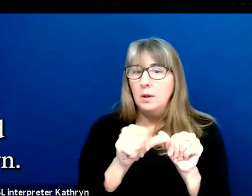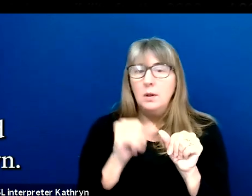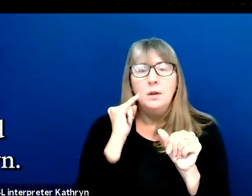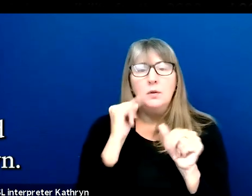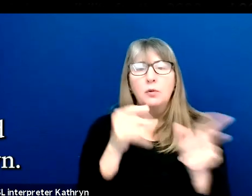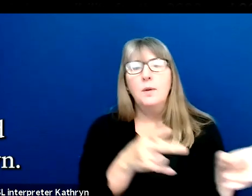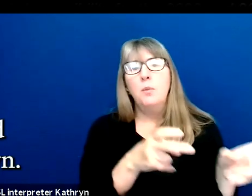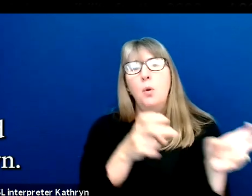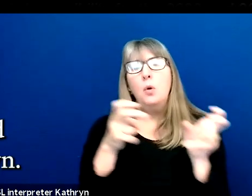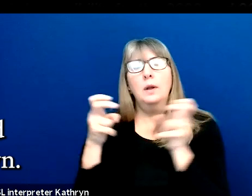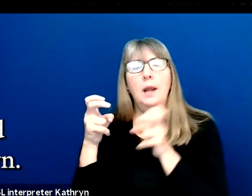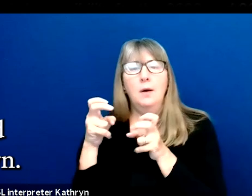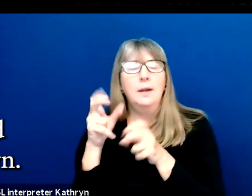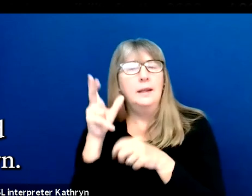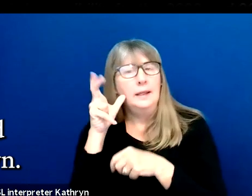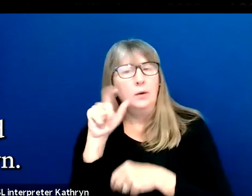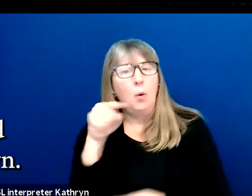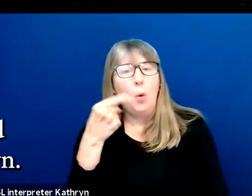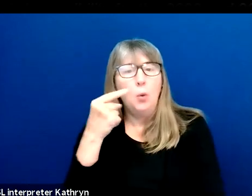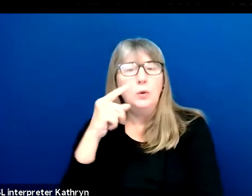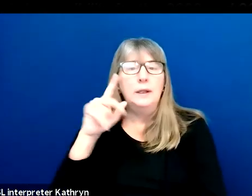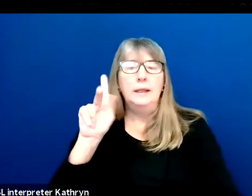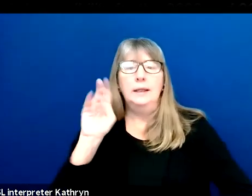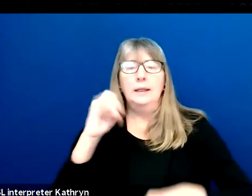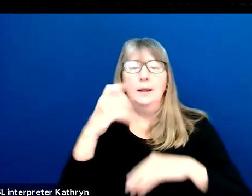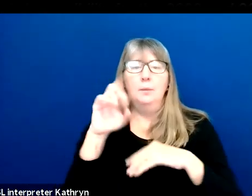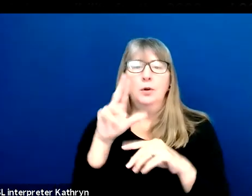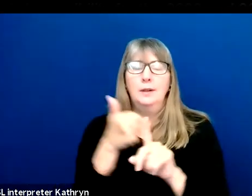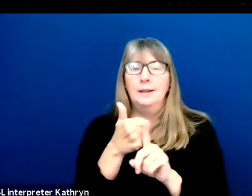Galax flare and just listen to the Kepler data on its own,